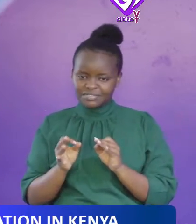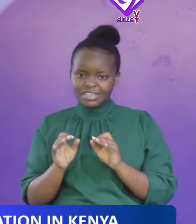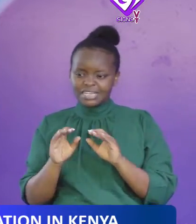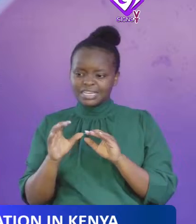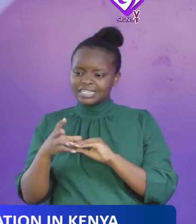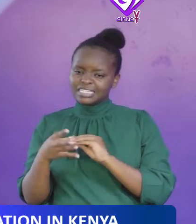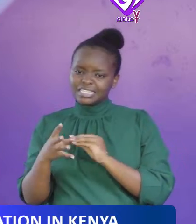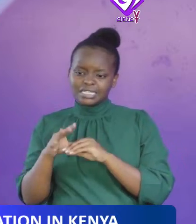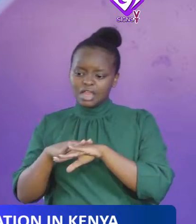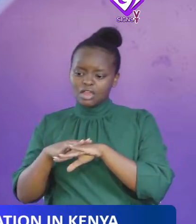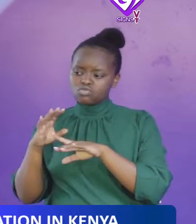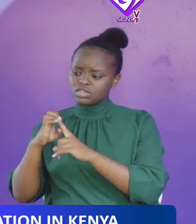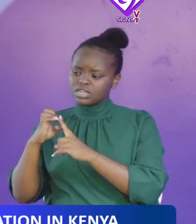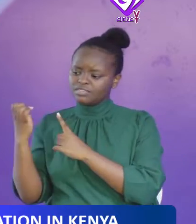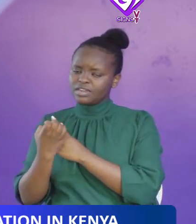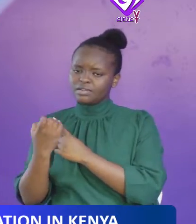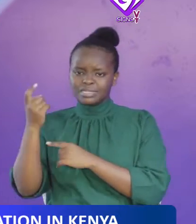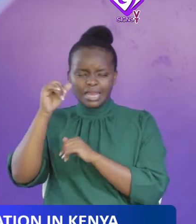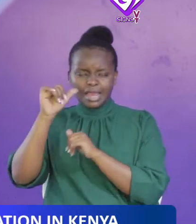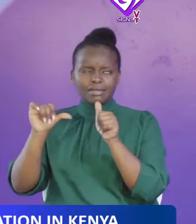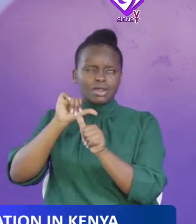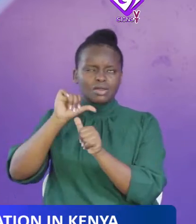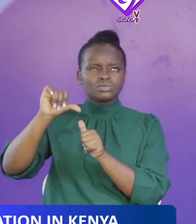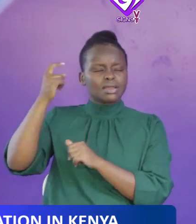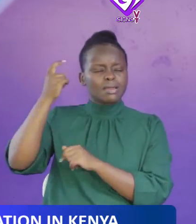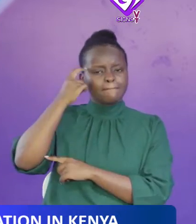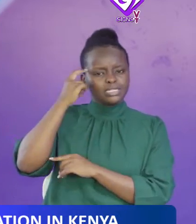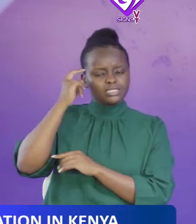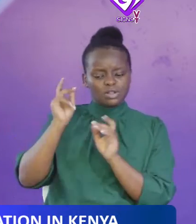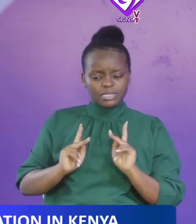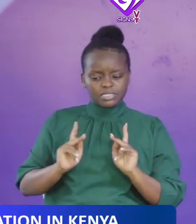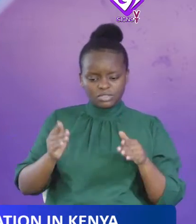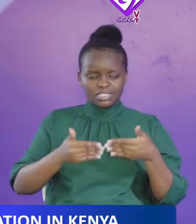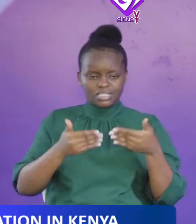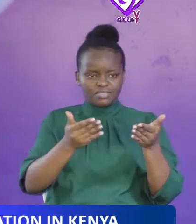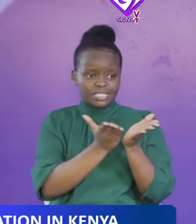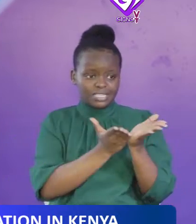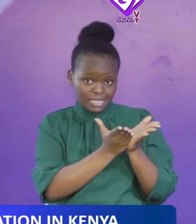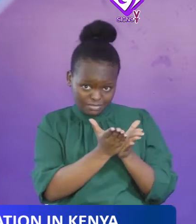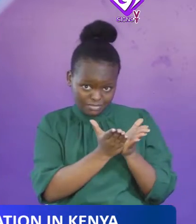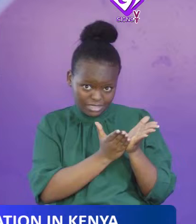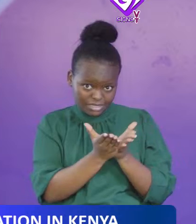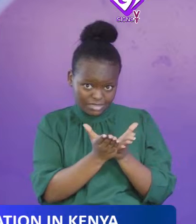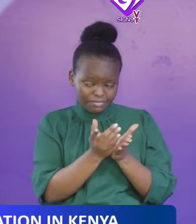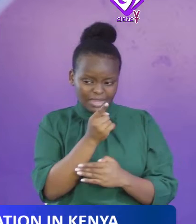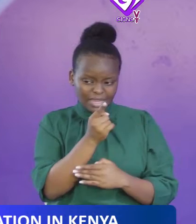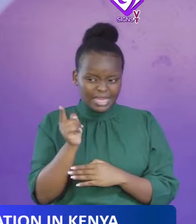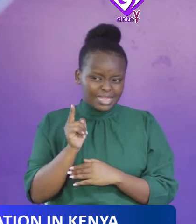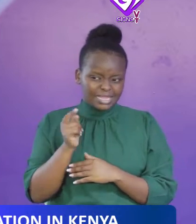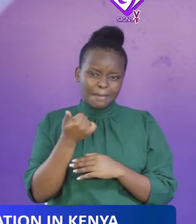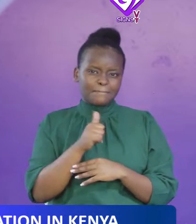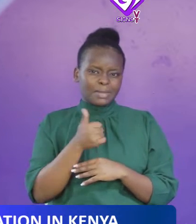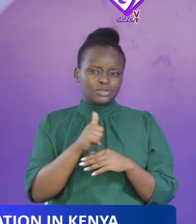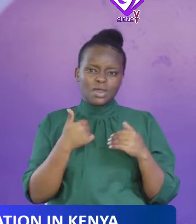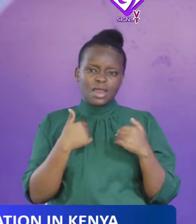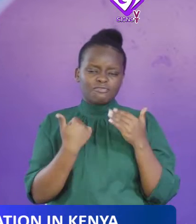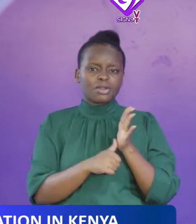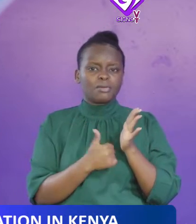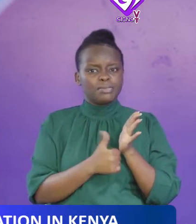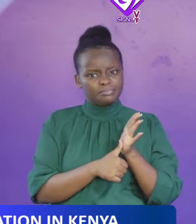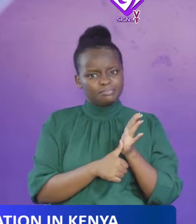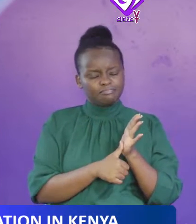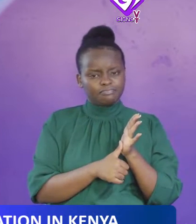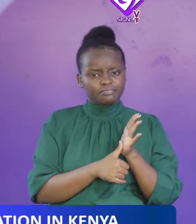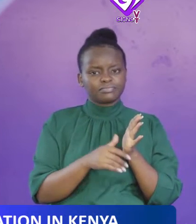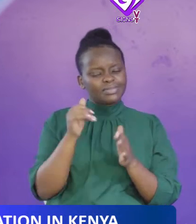access within the mental the person who is providing the service, there's still a challenge. There's still a gap. Yeah, exactly.